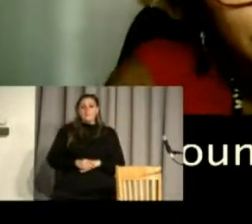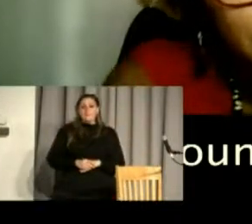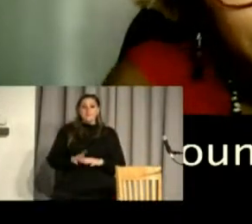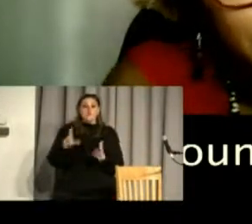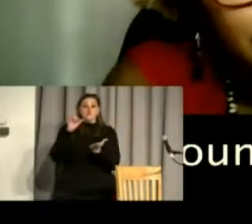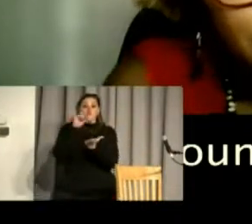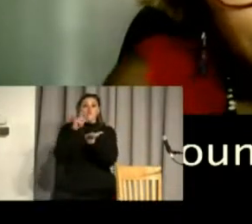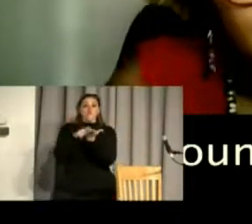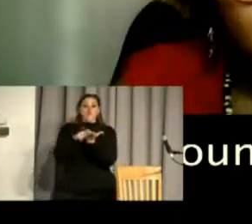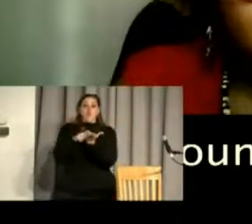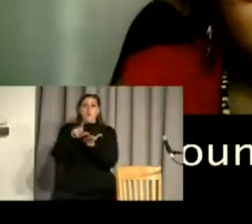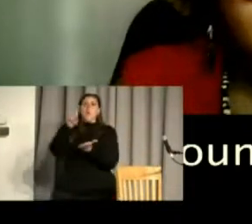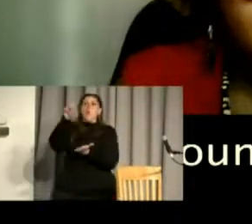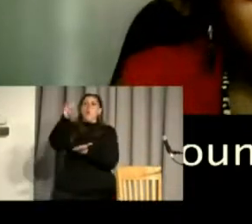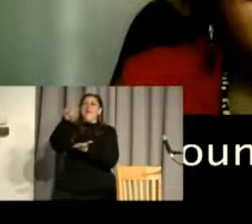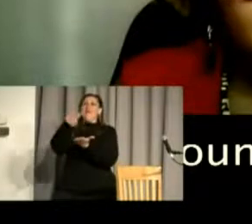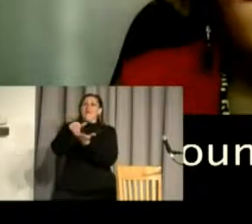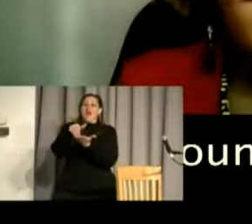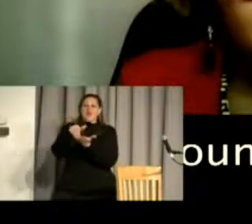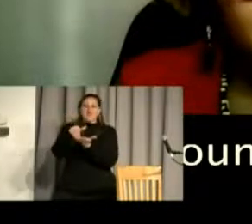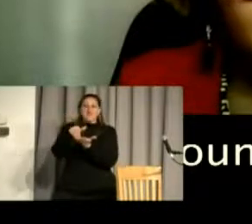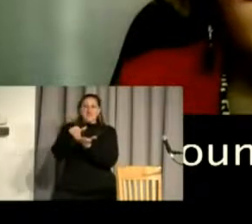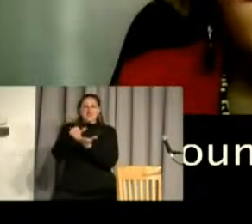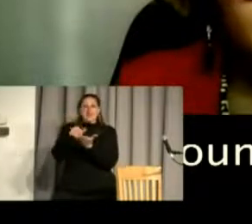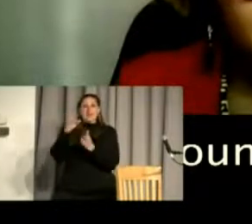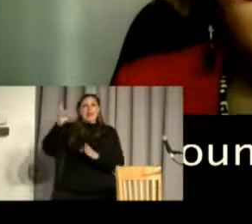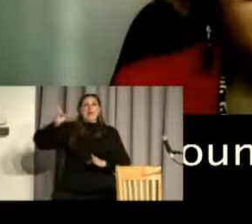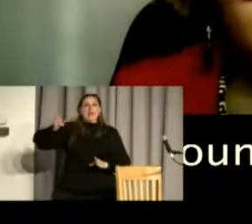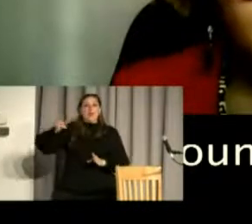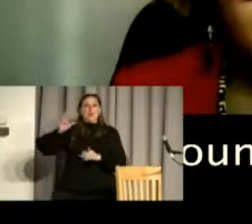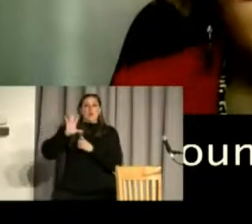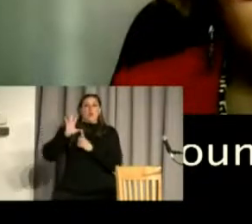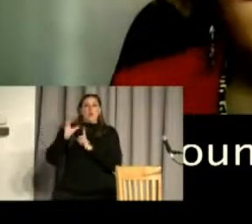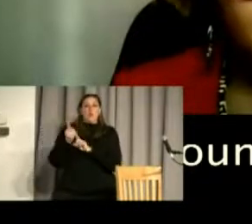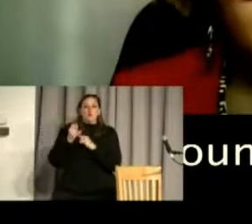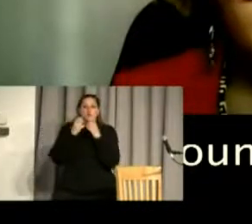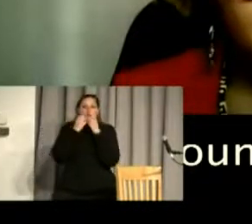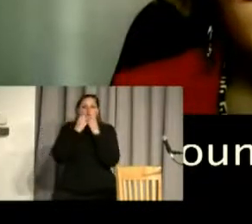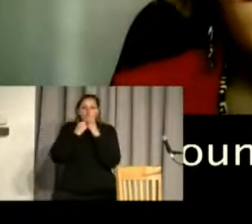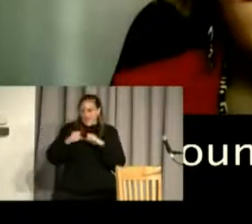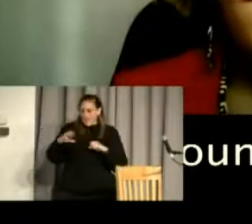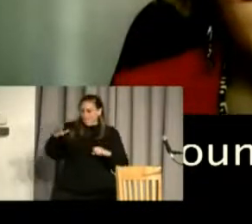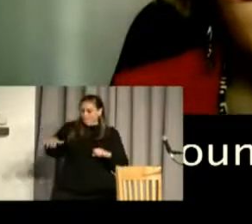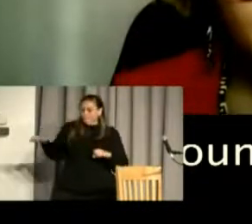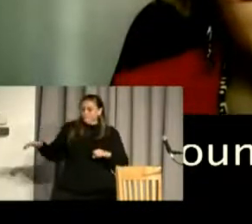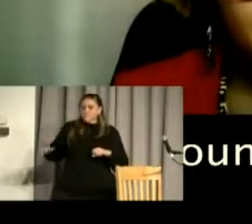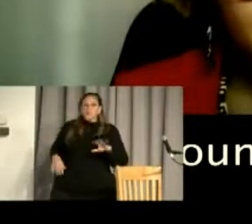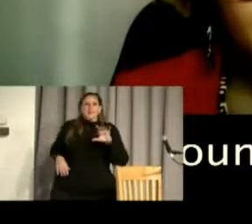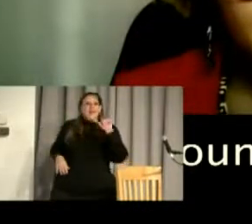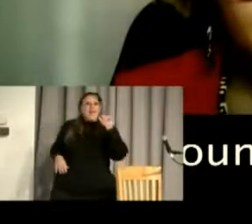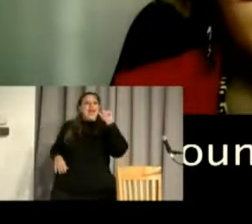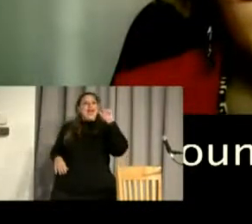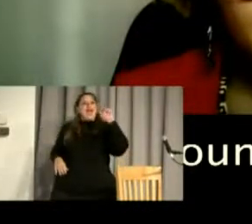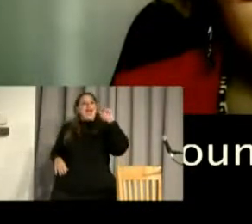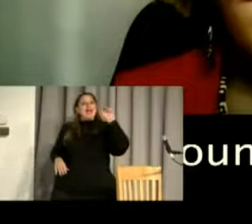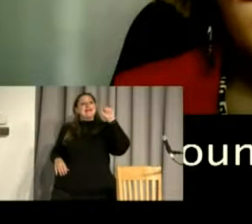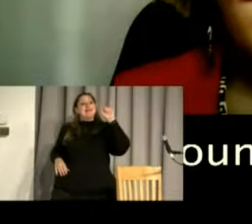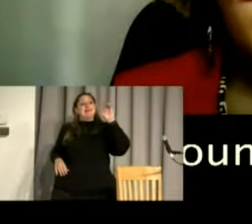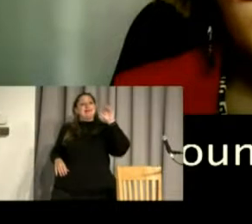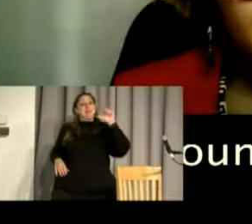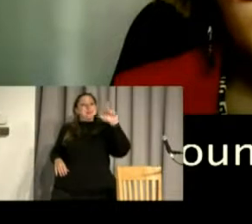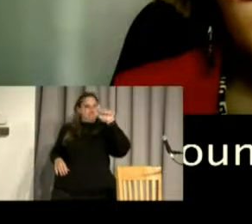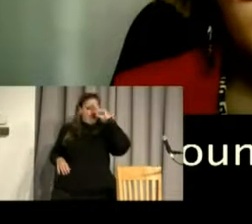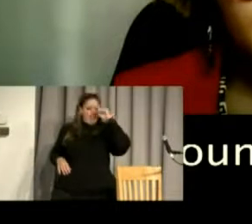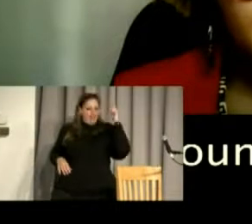1,000 probable sites of historic and cultural value, including antebellum Black cemeteries, hundreds